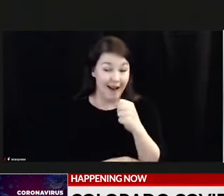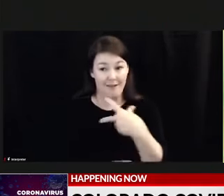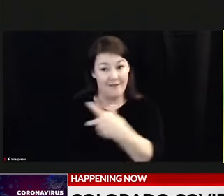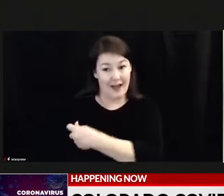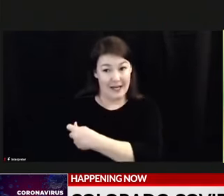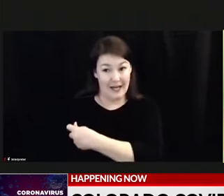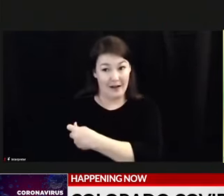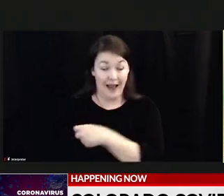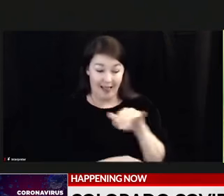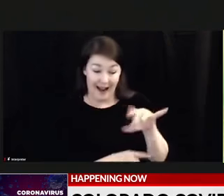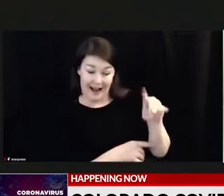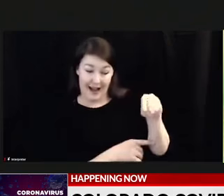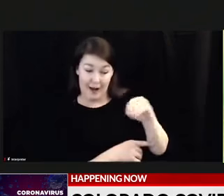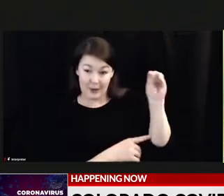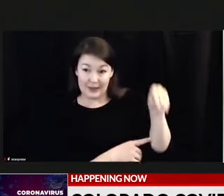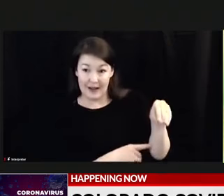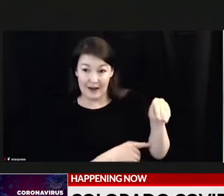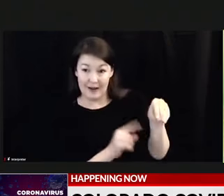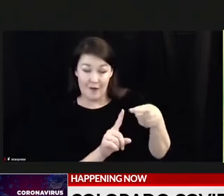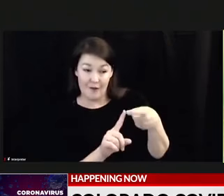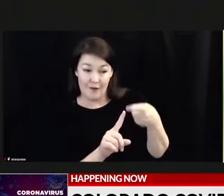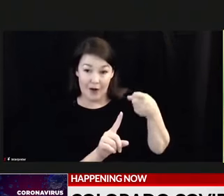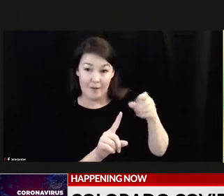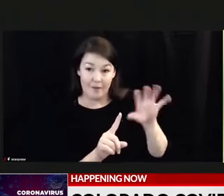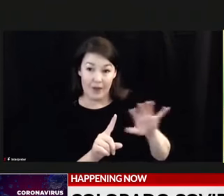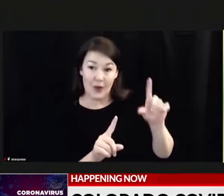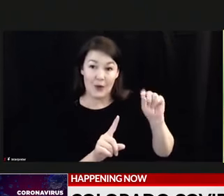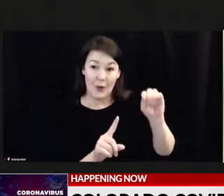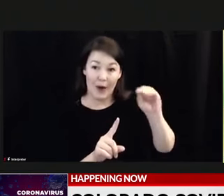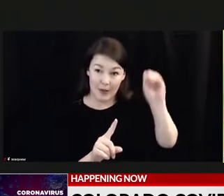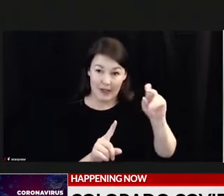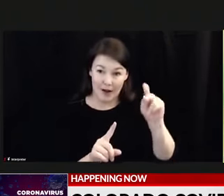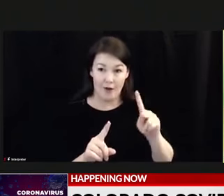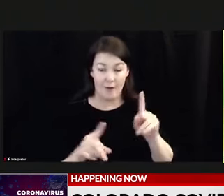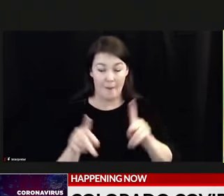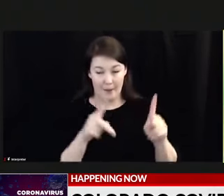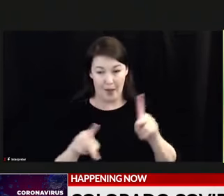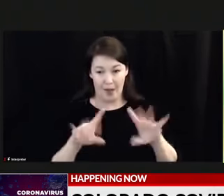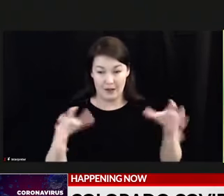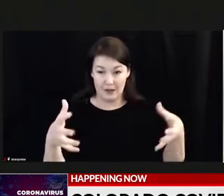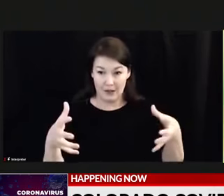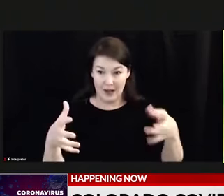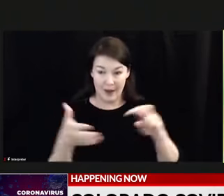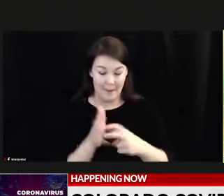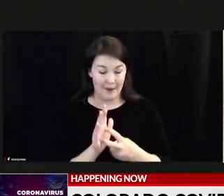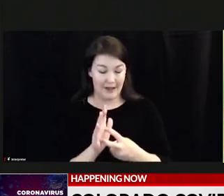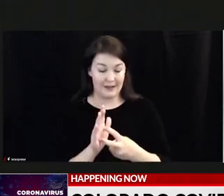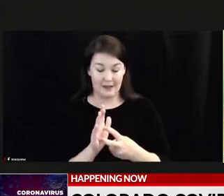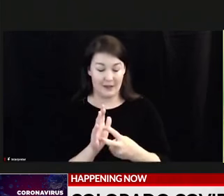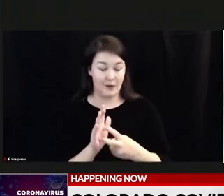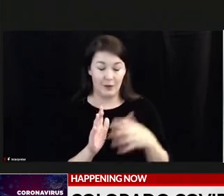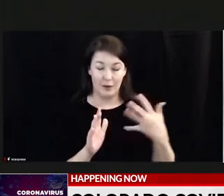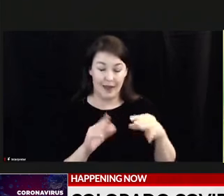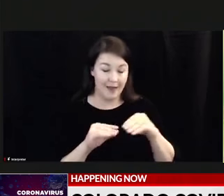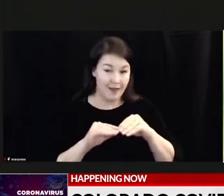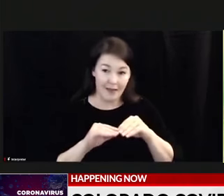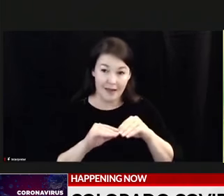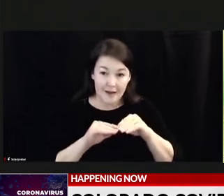That 80% comes from about 20% of the population. So the effect is even far greater than